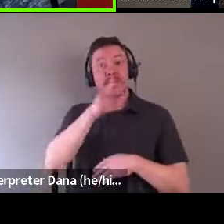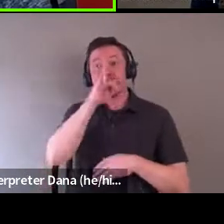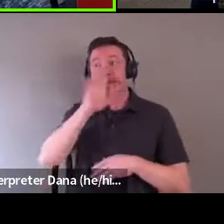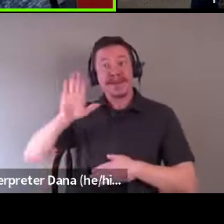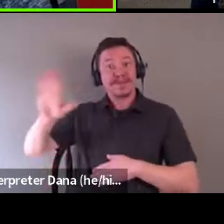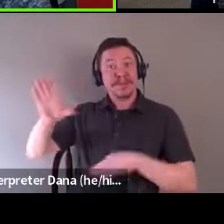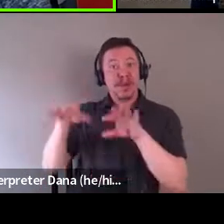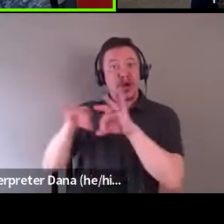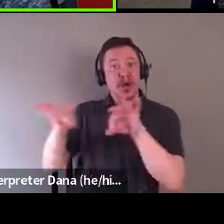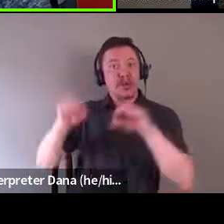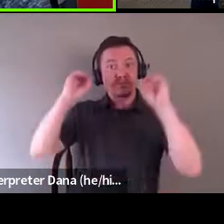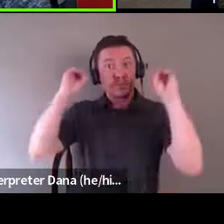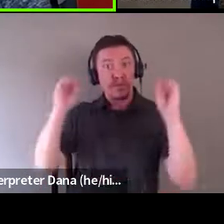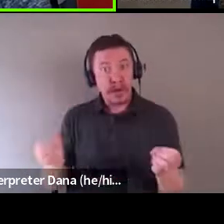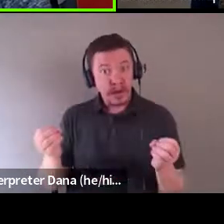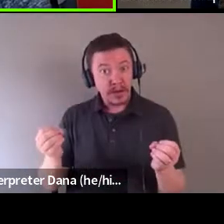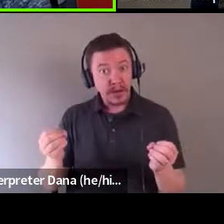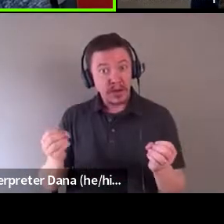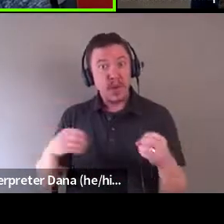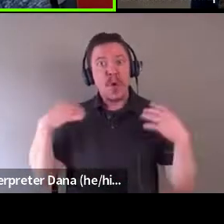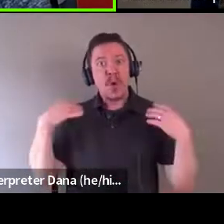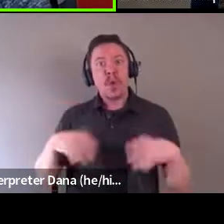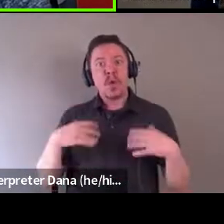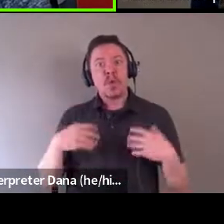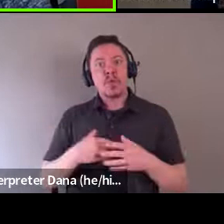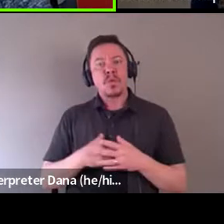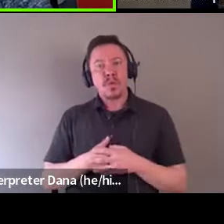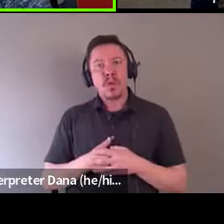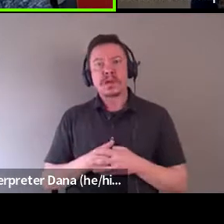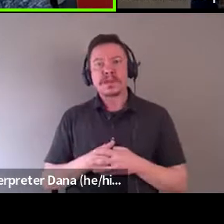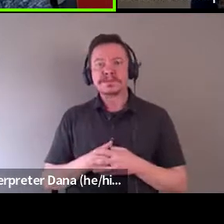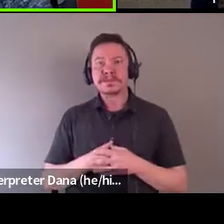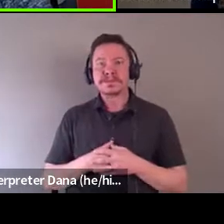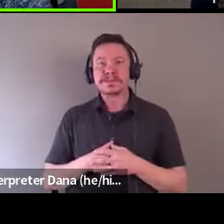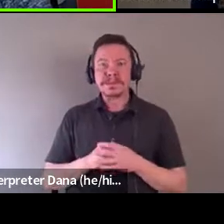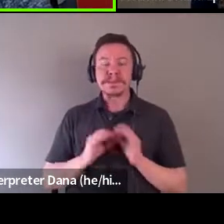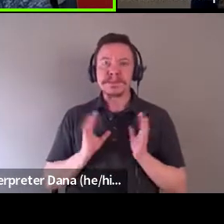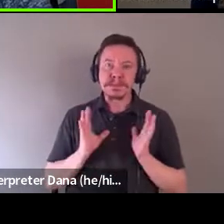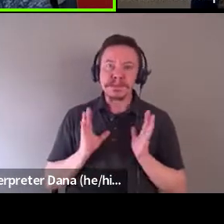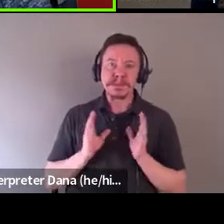the language is an